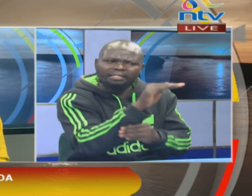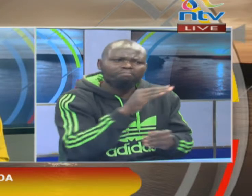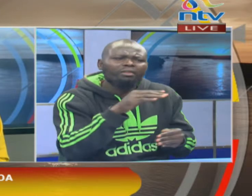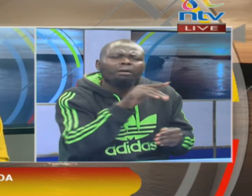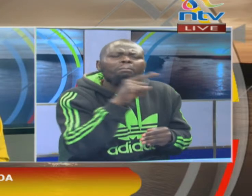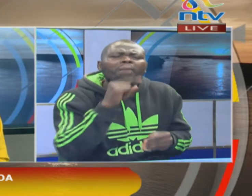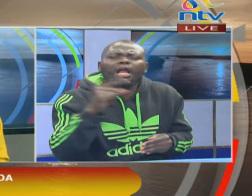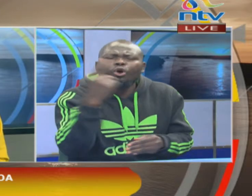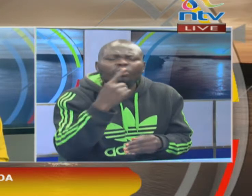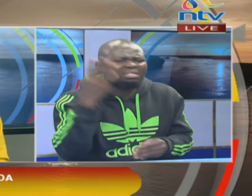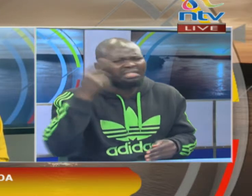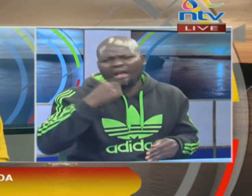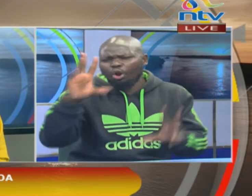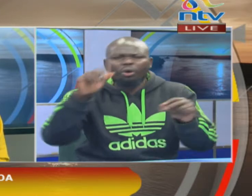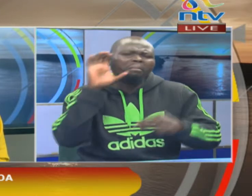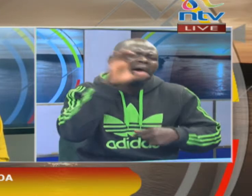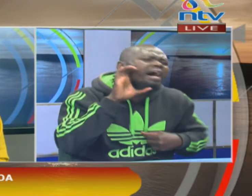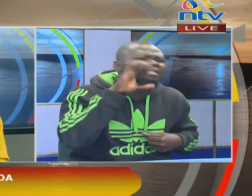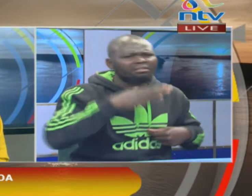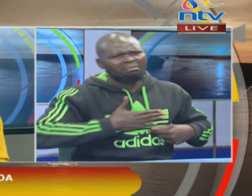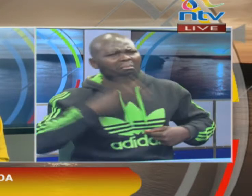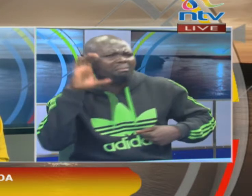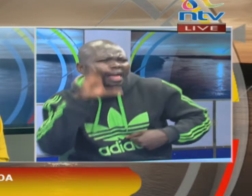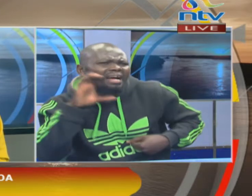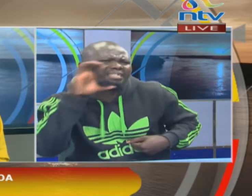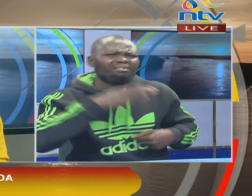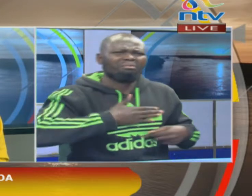other relationships. But